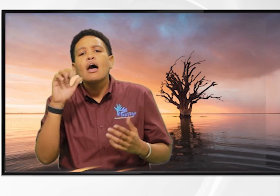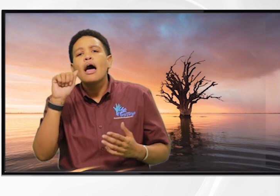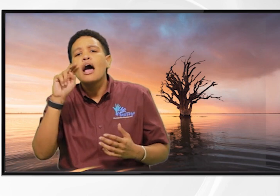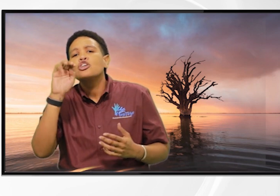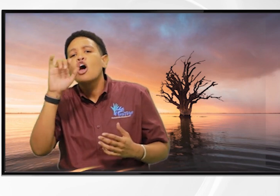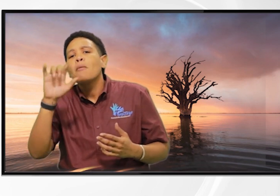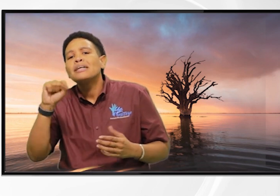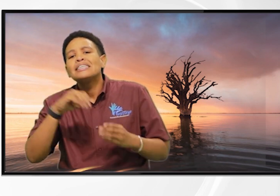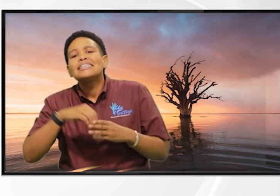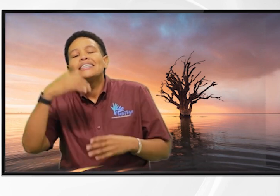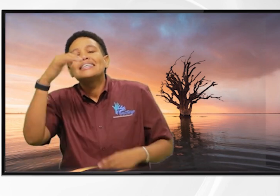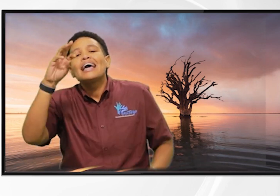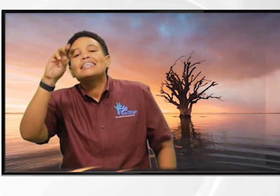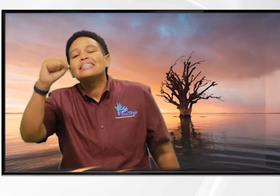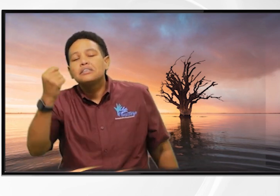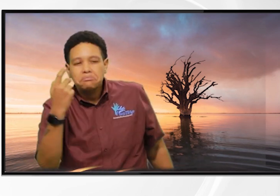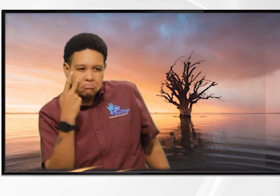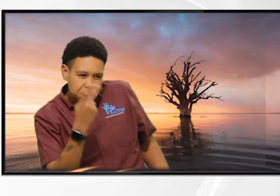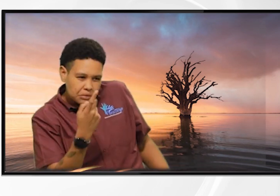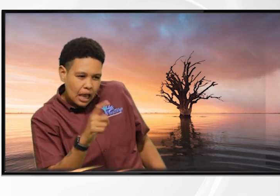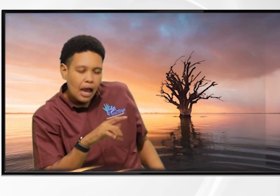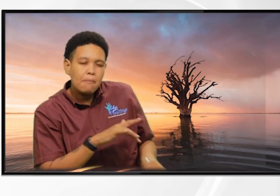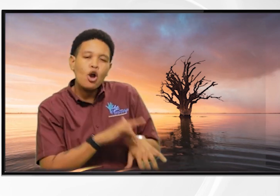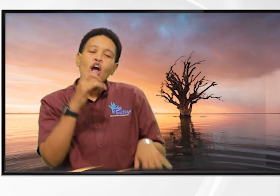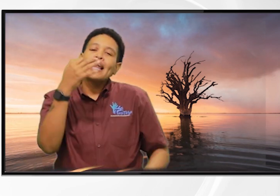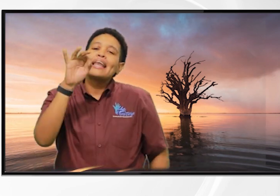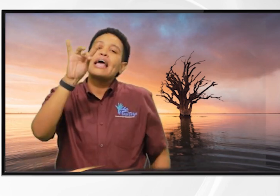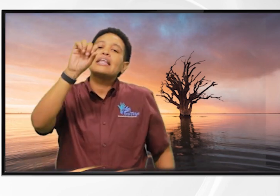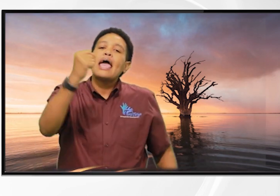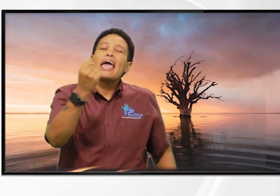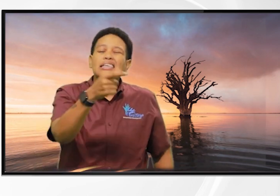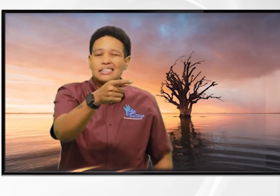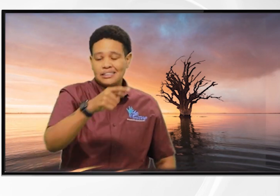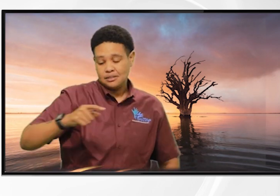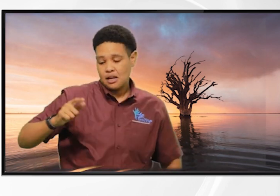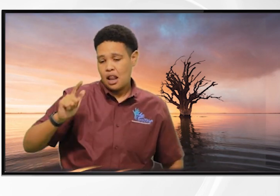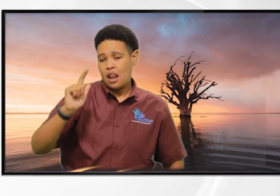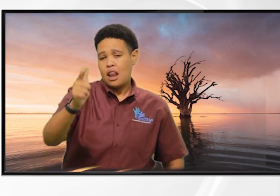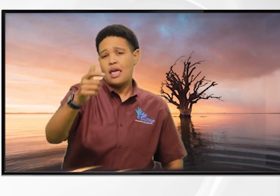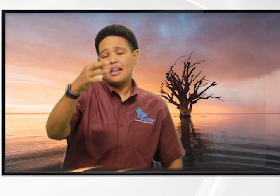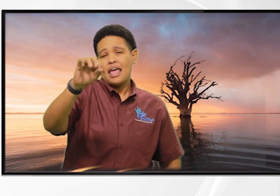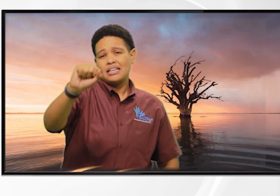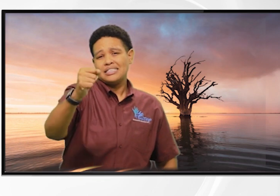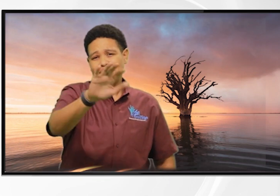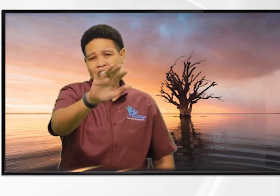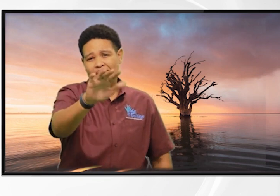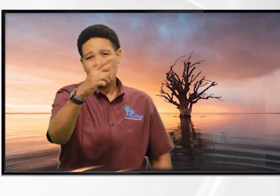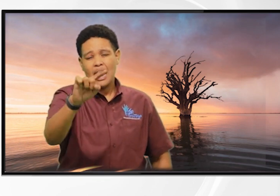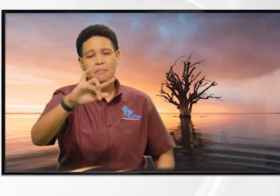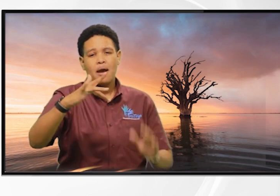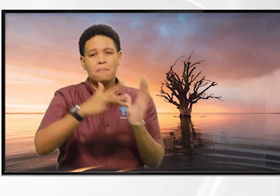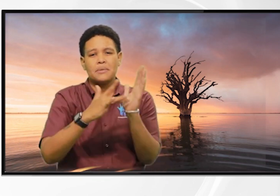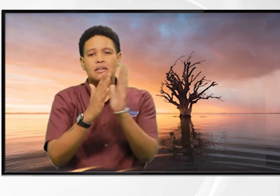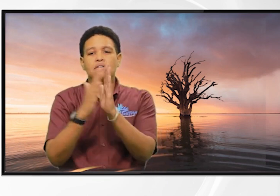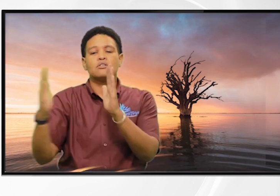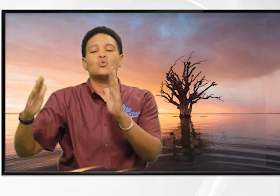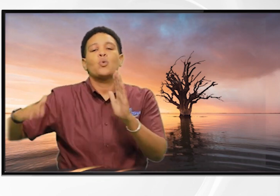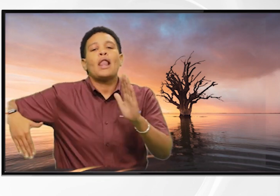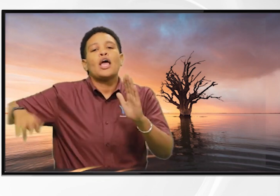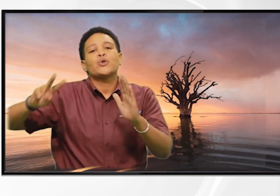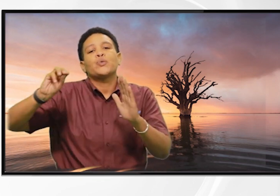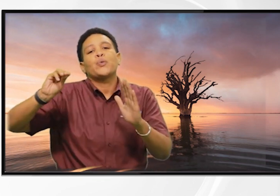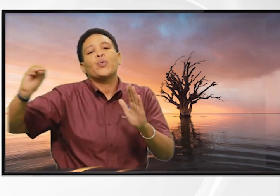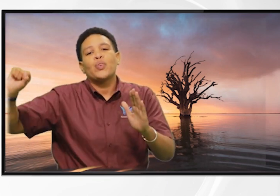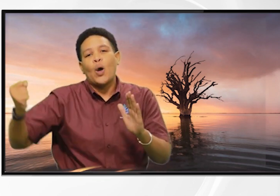the 1960s, early 1980s, late 1990s, and mid to late